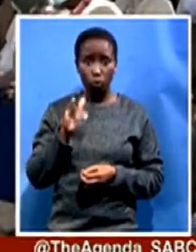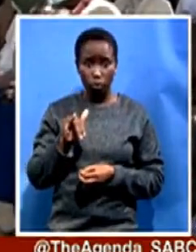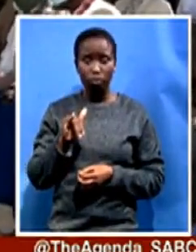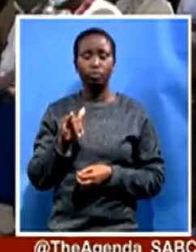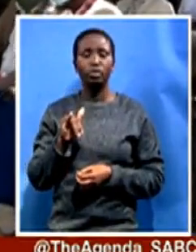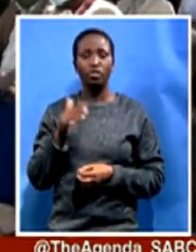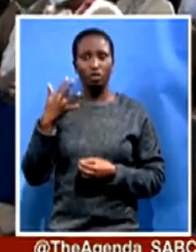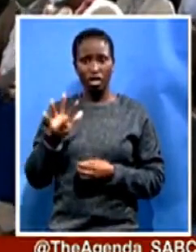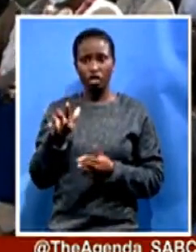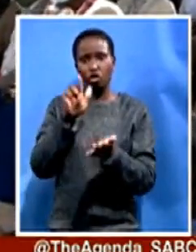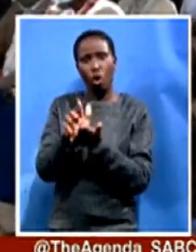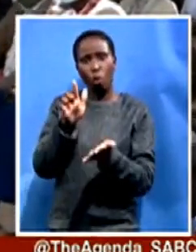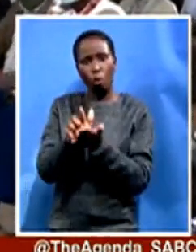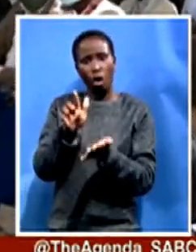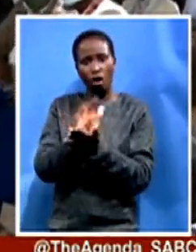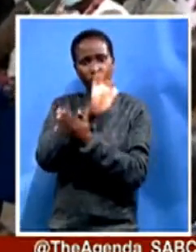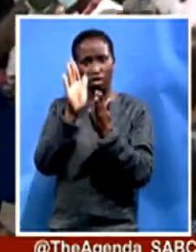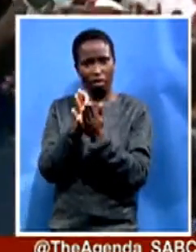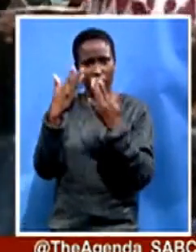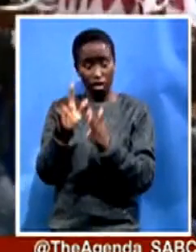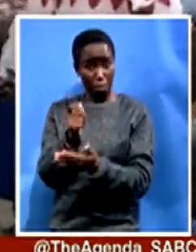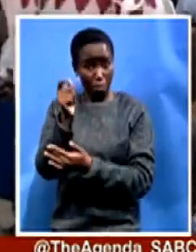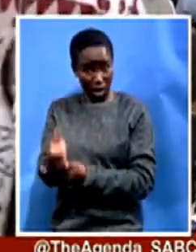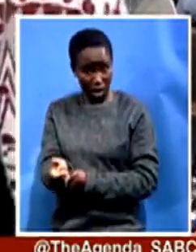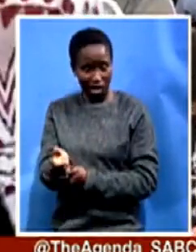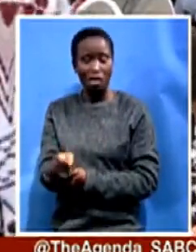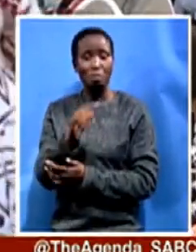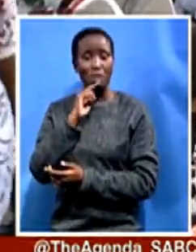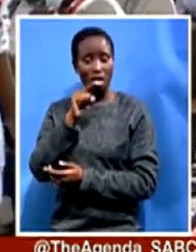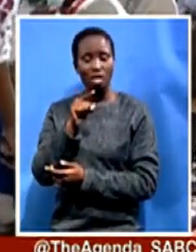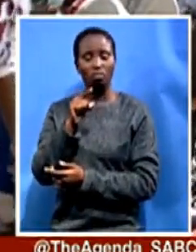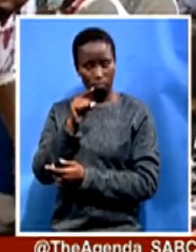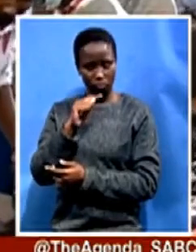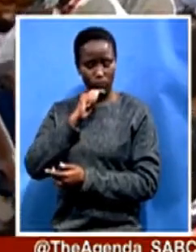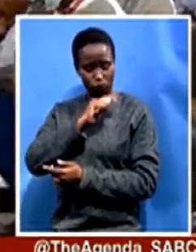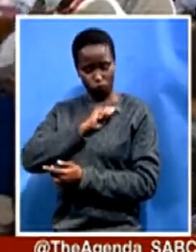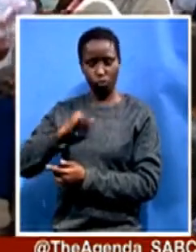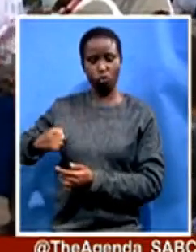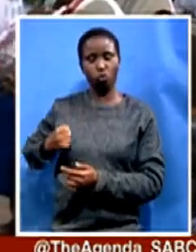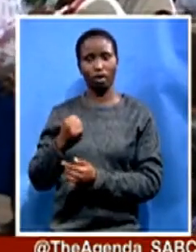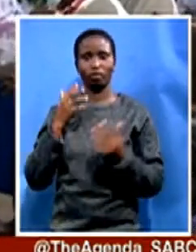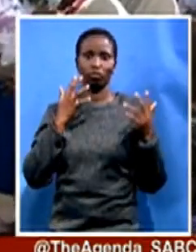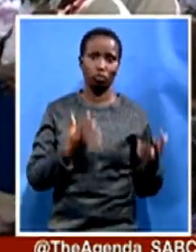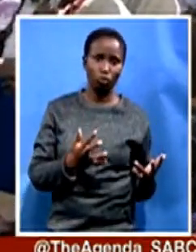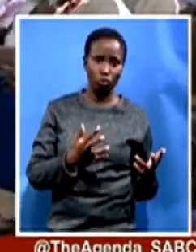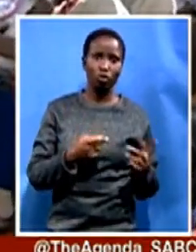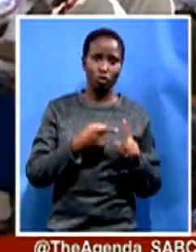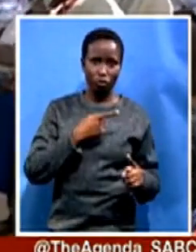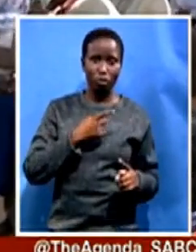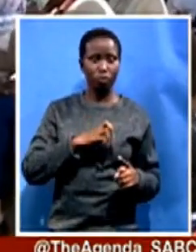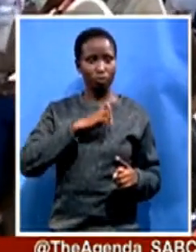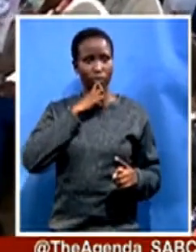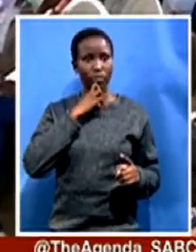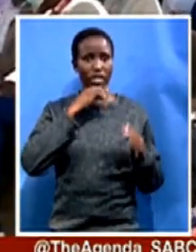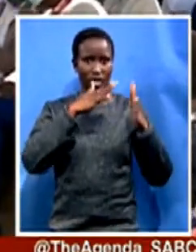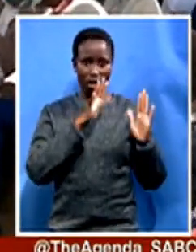negotiations and other things by the kingdom that wife is going to be married into. So that is the situation,